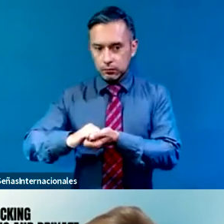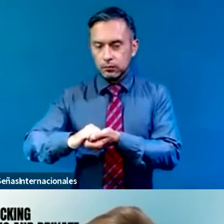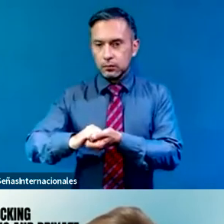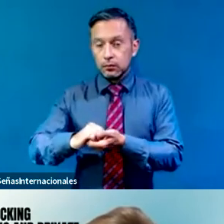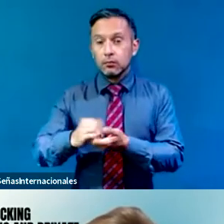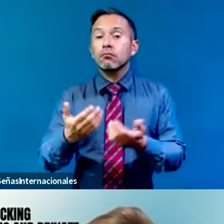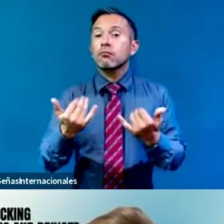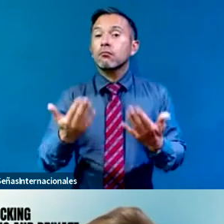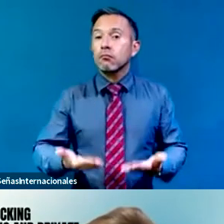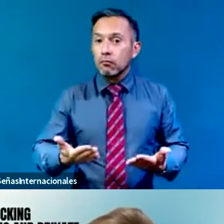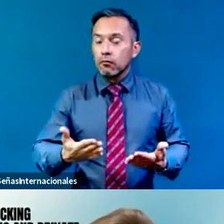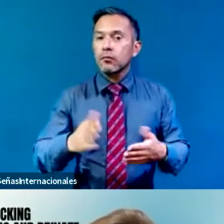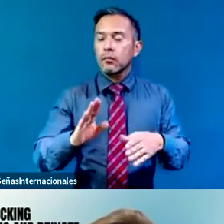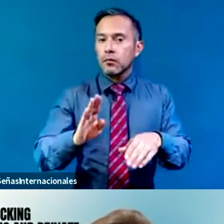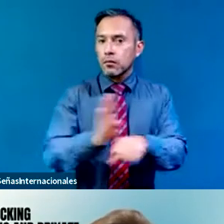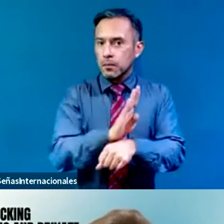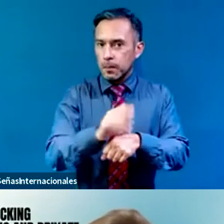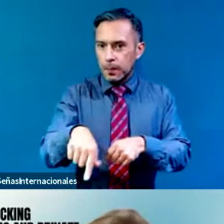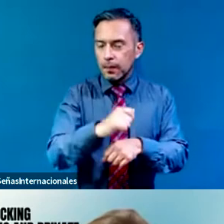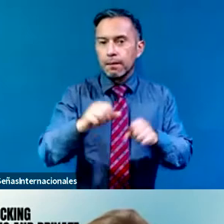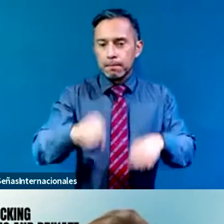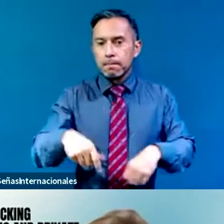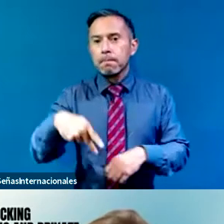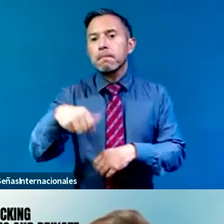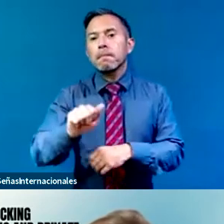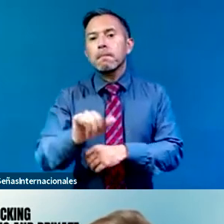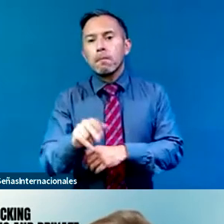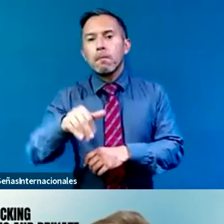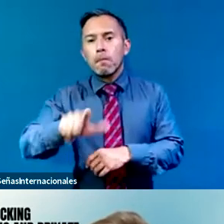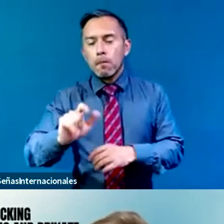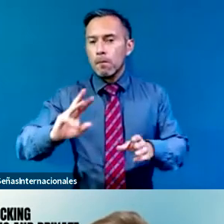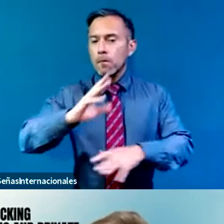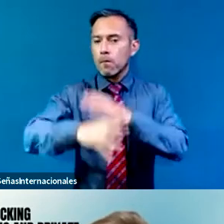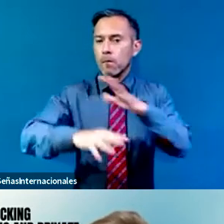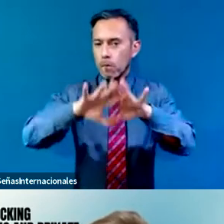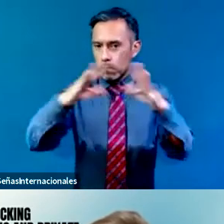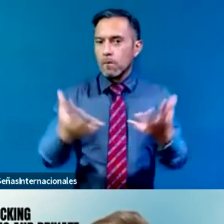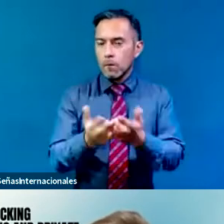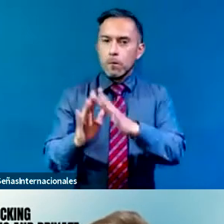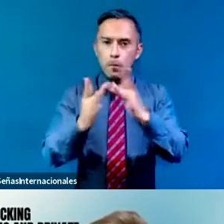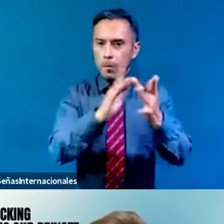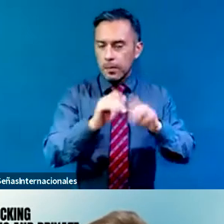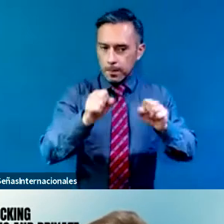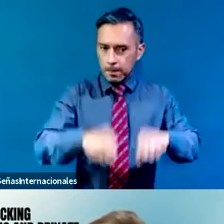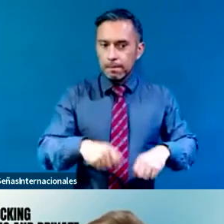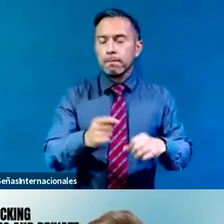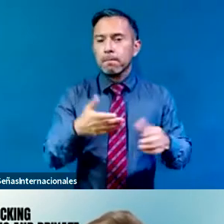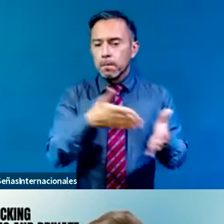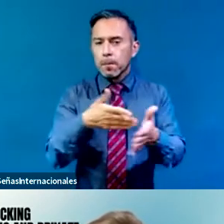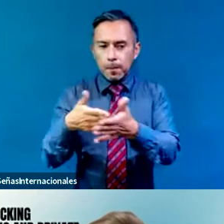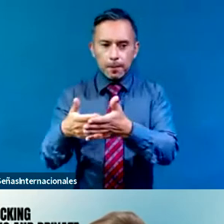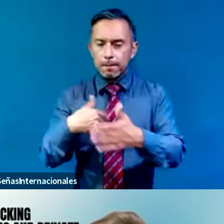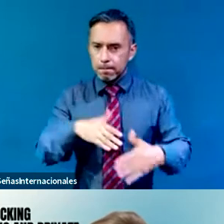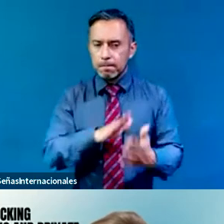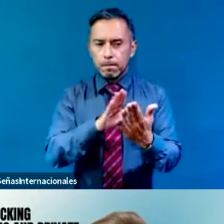PayPal accounts globally and overcome the challenges presented often by the fragmented and complex payment and banking